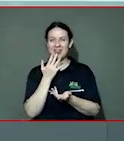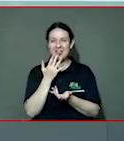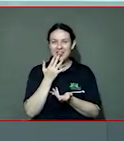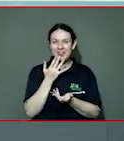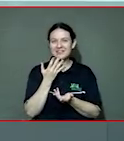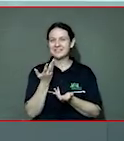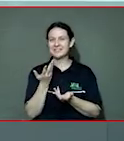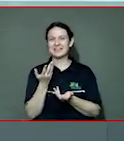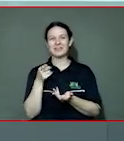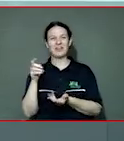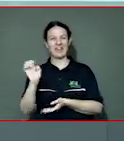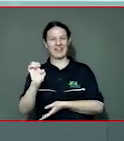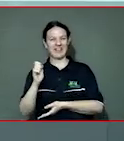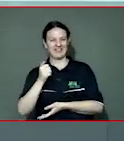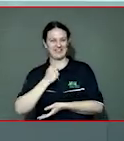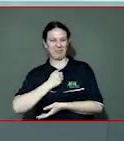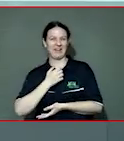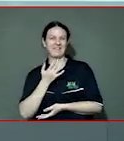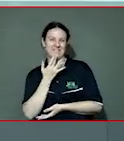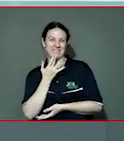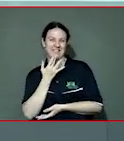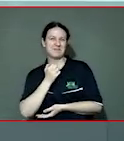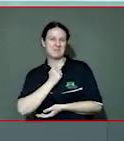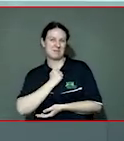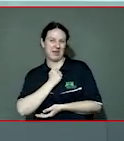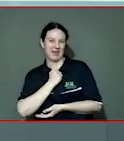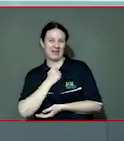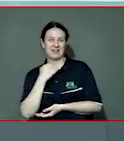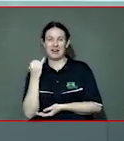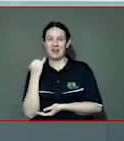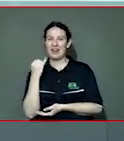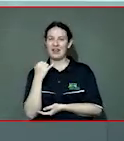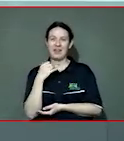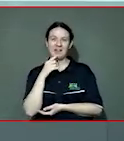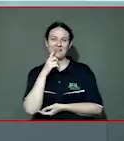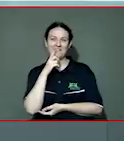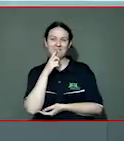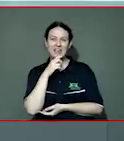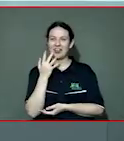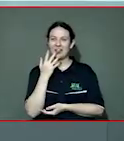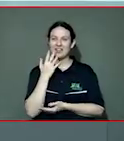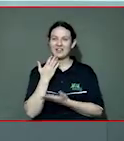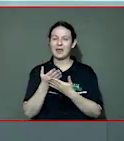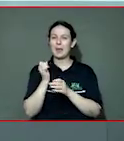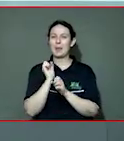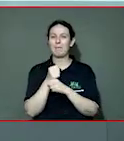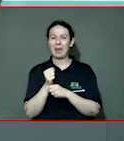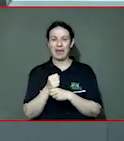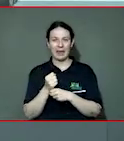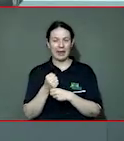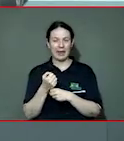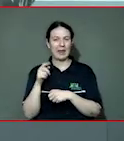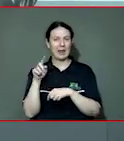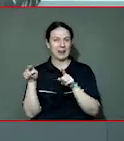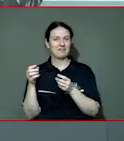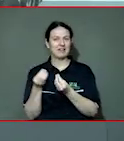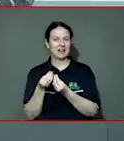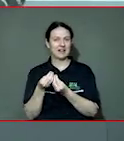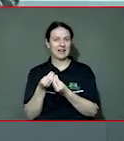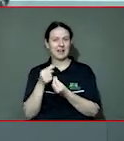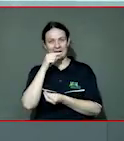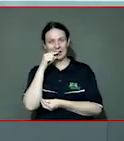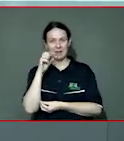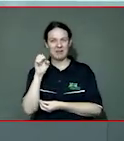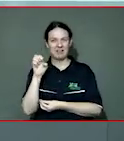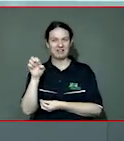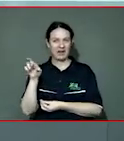tasting, so you can prepare fake strawberry flavor or fake peach flavor, that is ester.